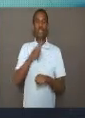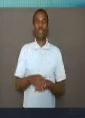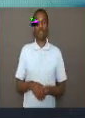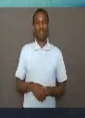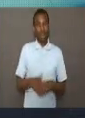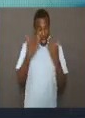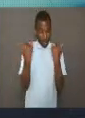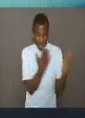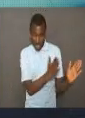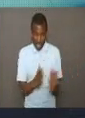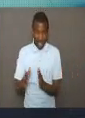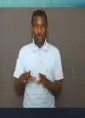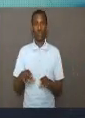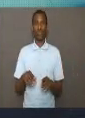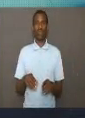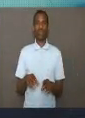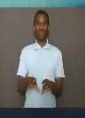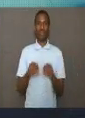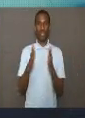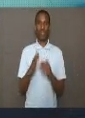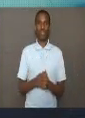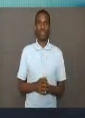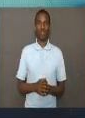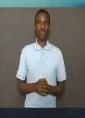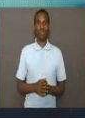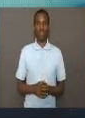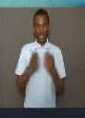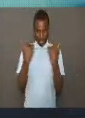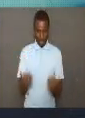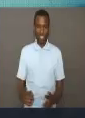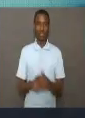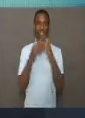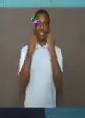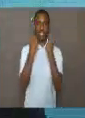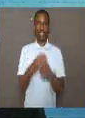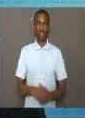Are you ready, students? Let us begin.